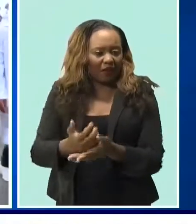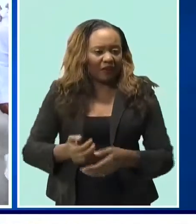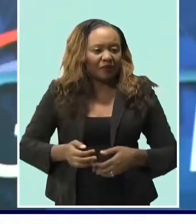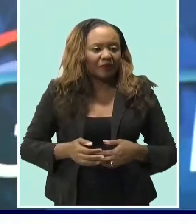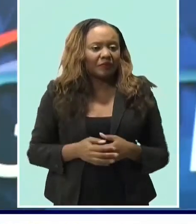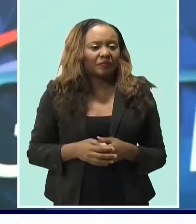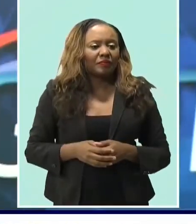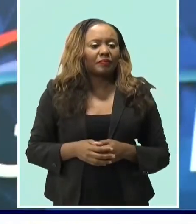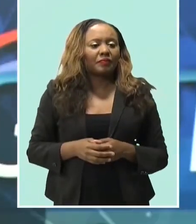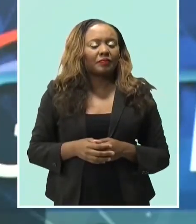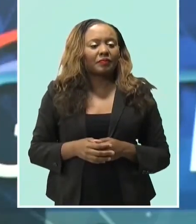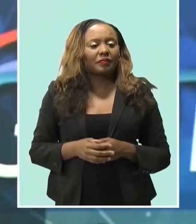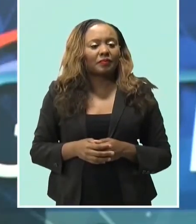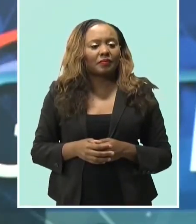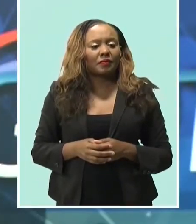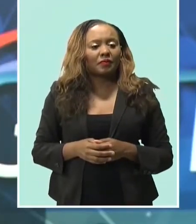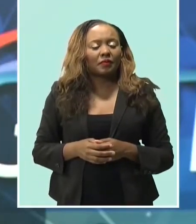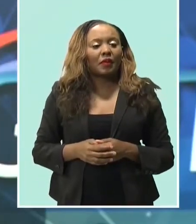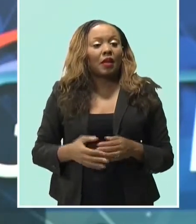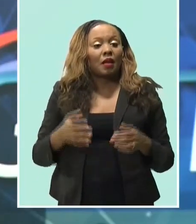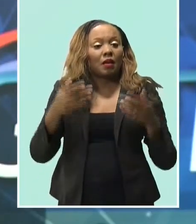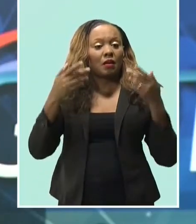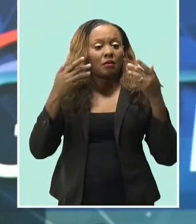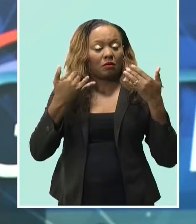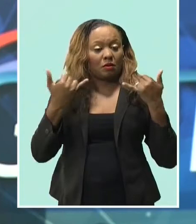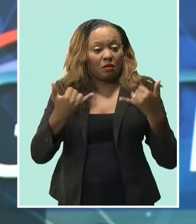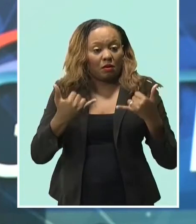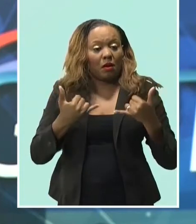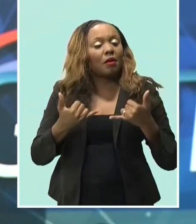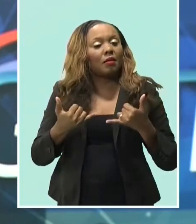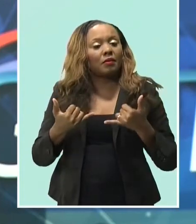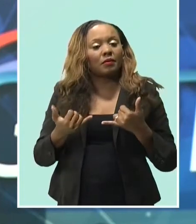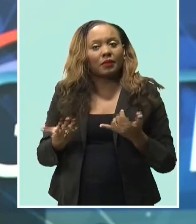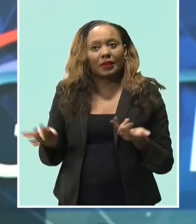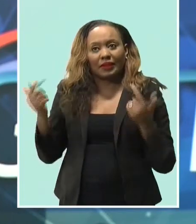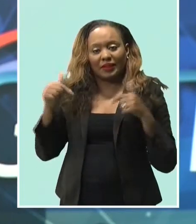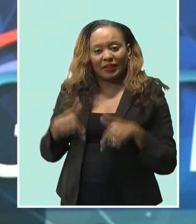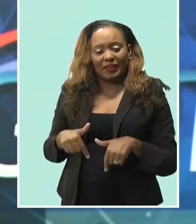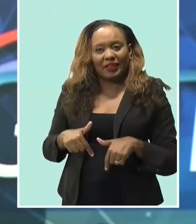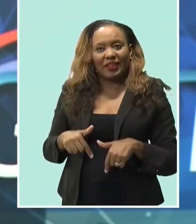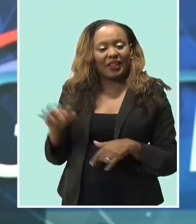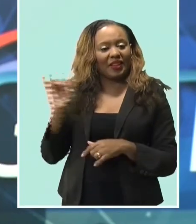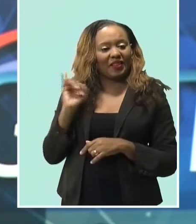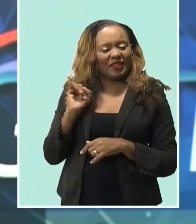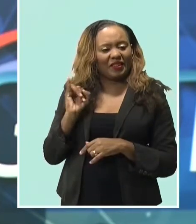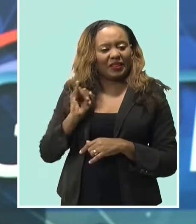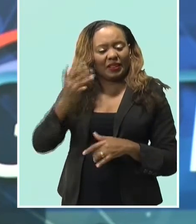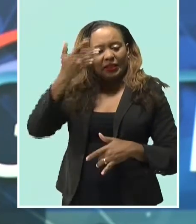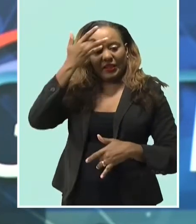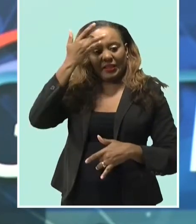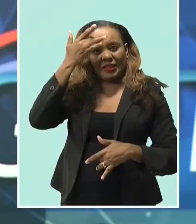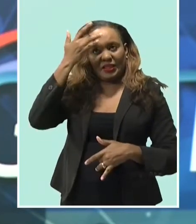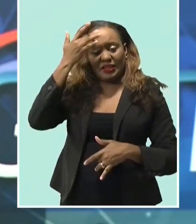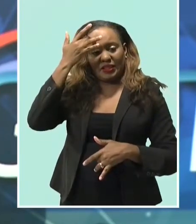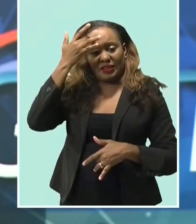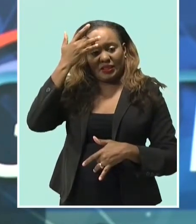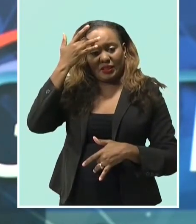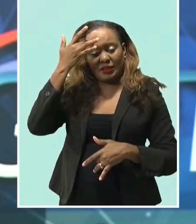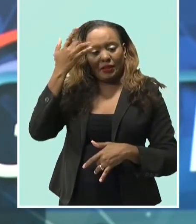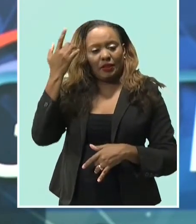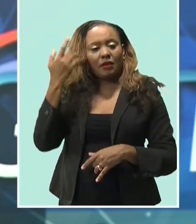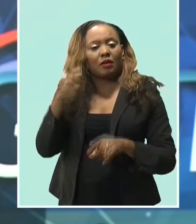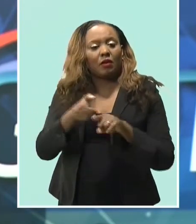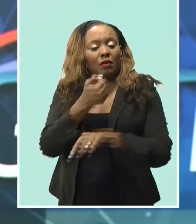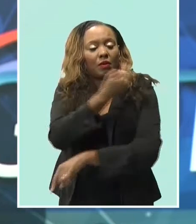News. Lorna, thank you. And we're joined now by the infectious diseases specialist at the Queen